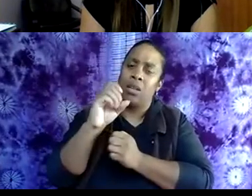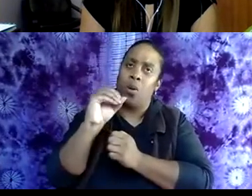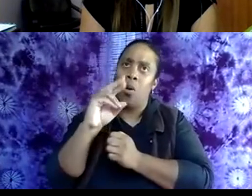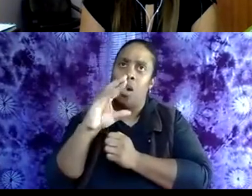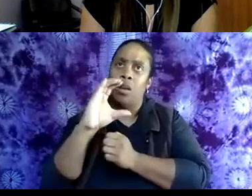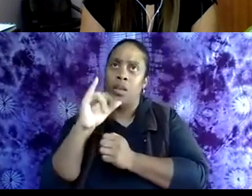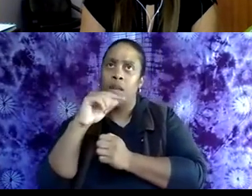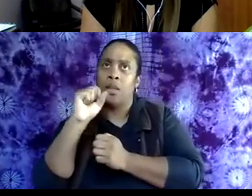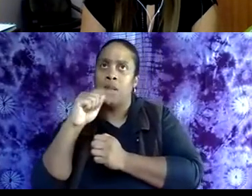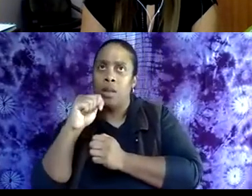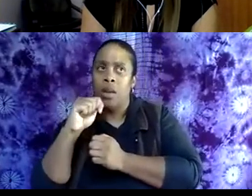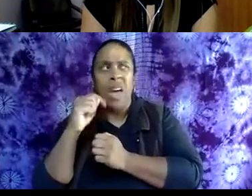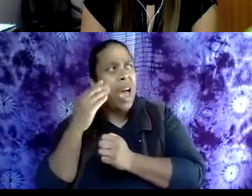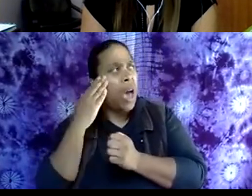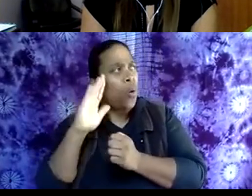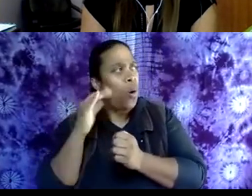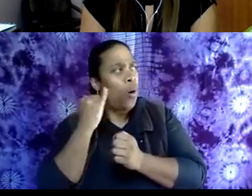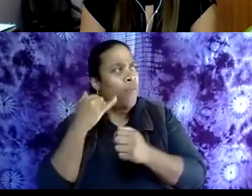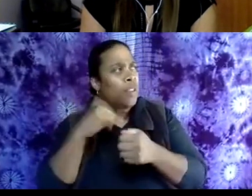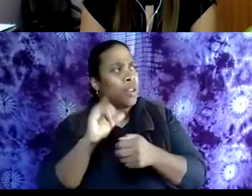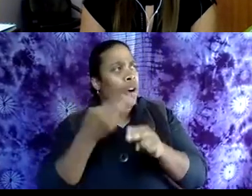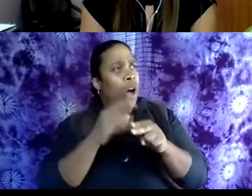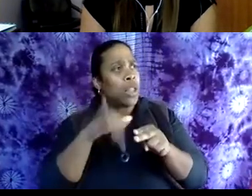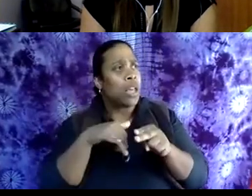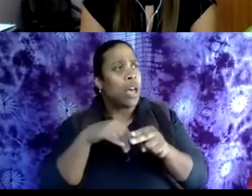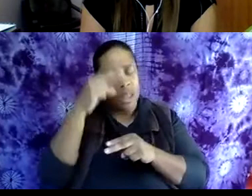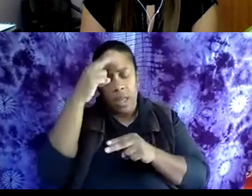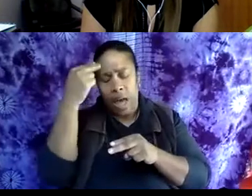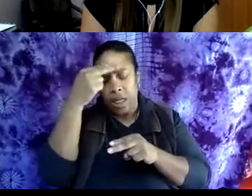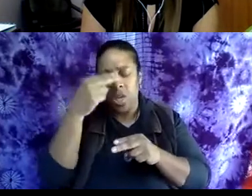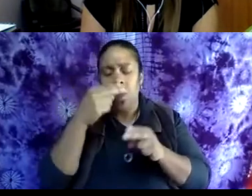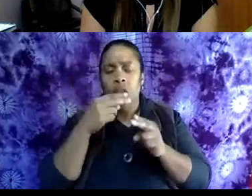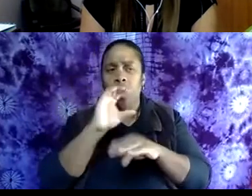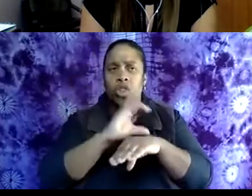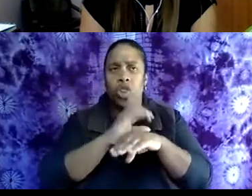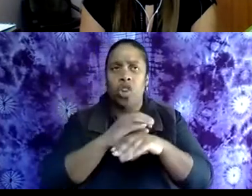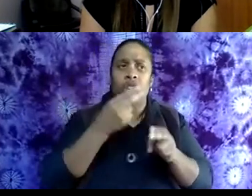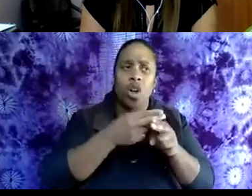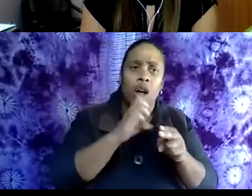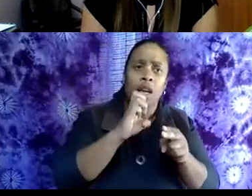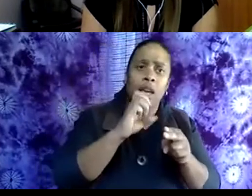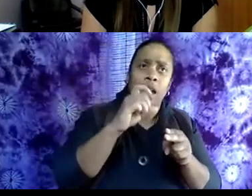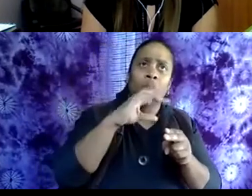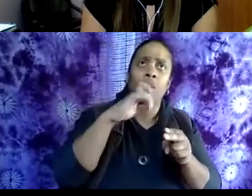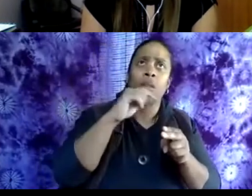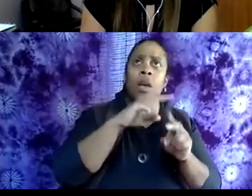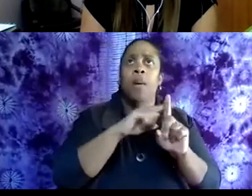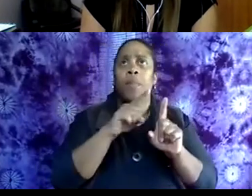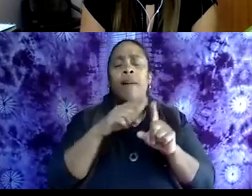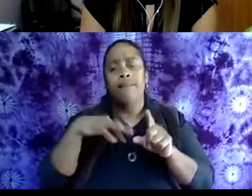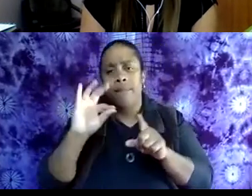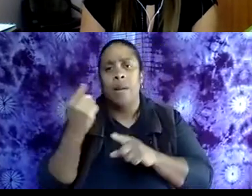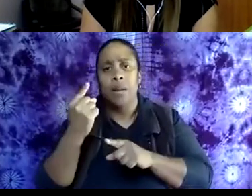what the term of that is. In the Catholic Church, it's called an exorcist, but certainly work with somebody who helps you free yourself. I just had a client